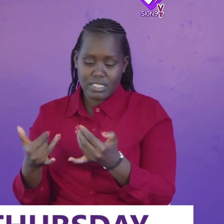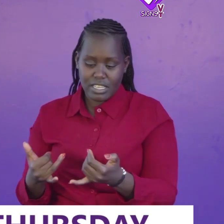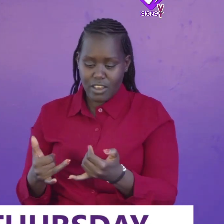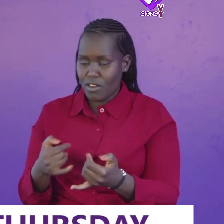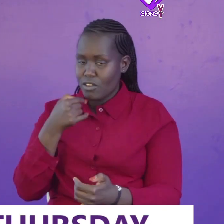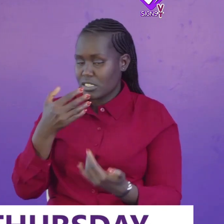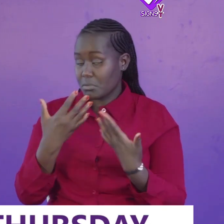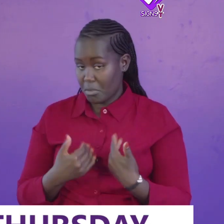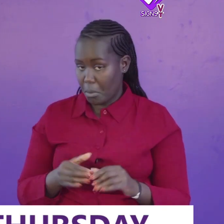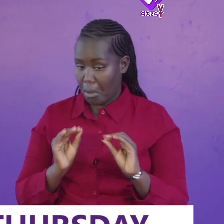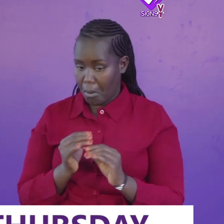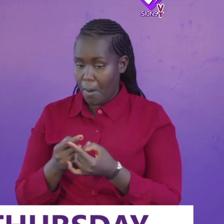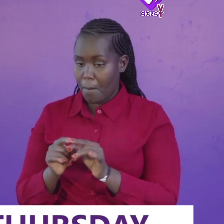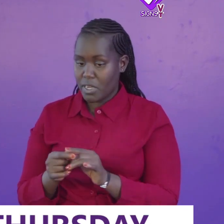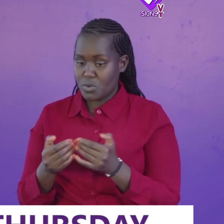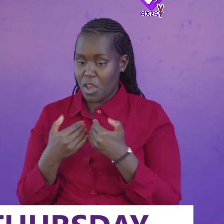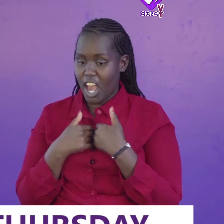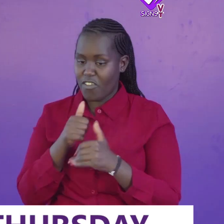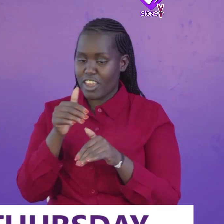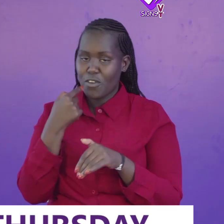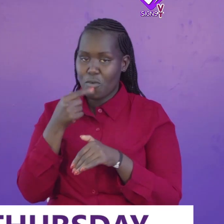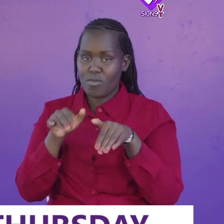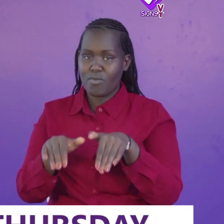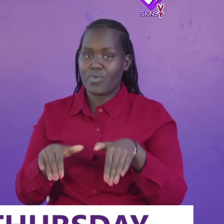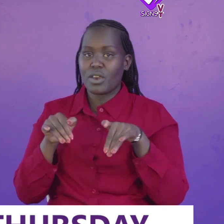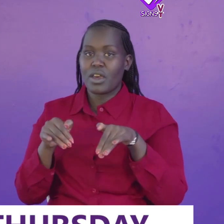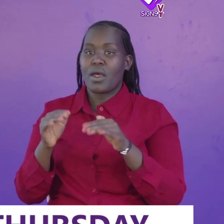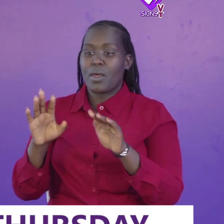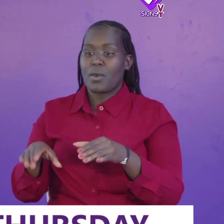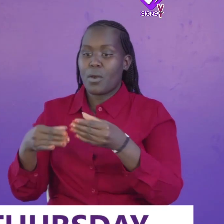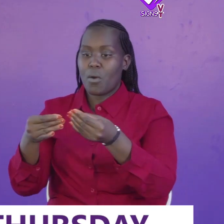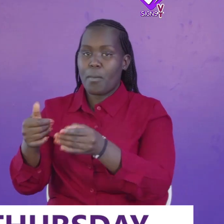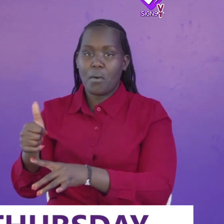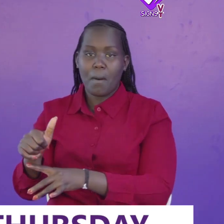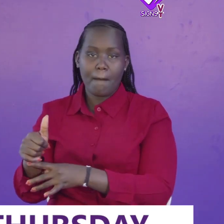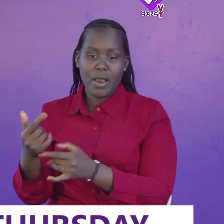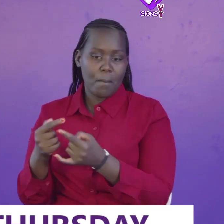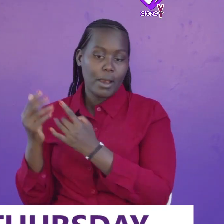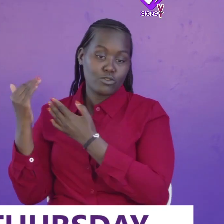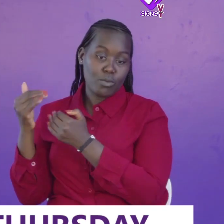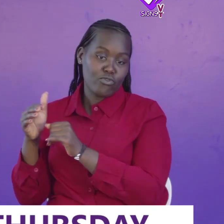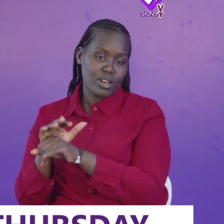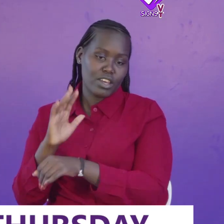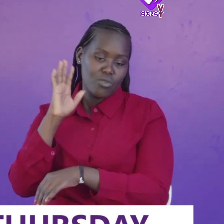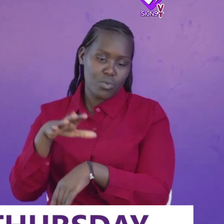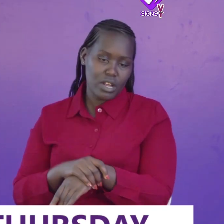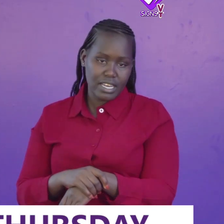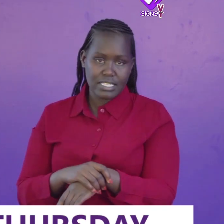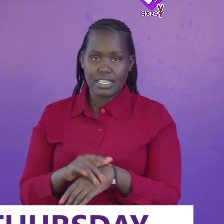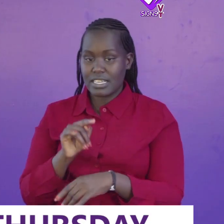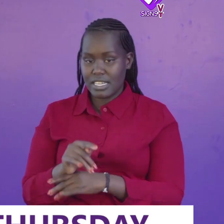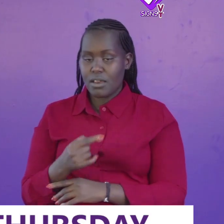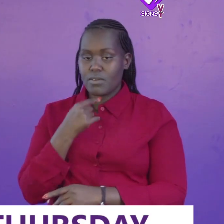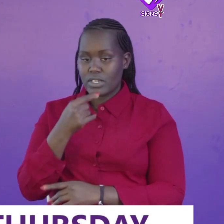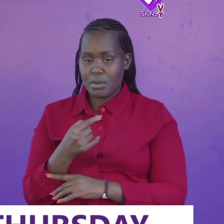mimi lakini kuna mwingine bado anangoja kupatiwa, bado hajapatiwa. Hopefully utapata, acha tukuweke kwa maombi. Asa juu Muthoni ametaja